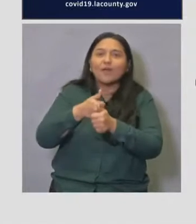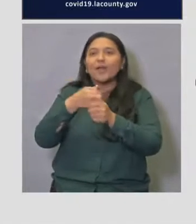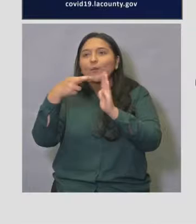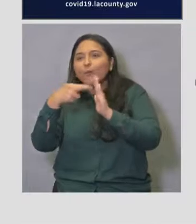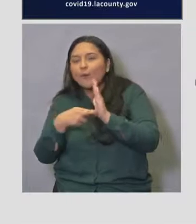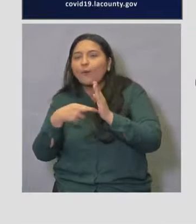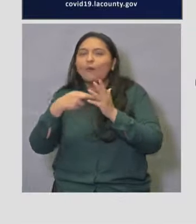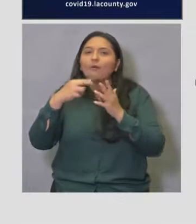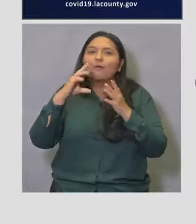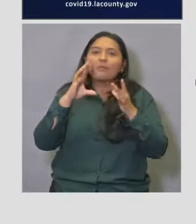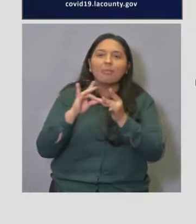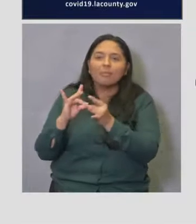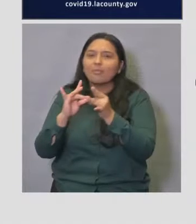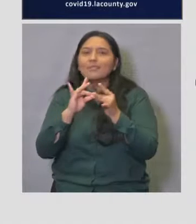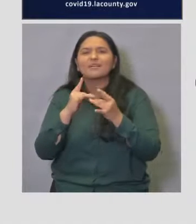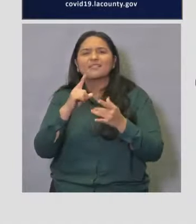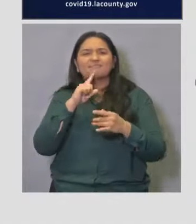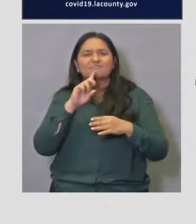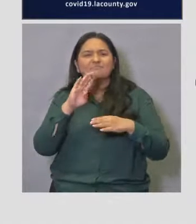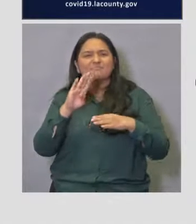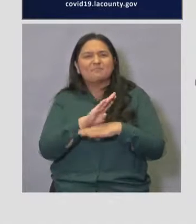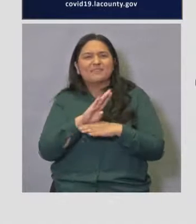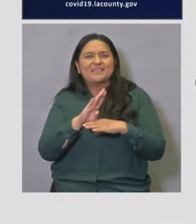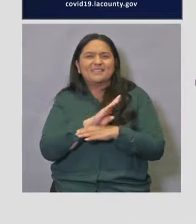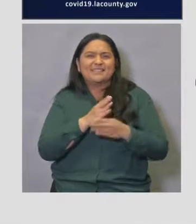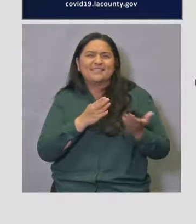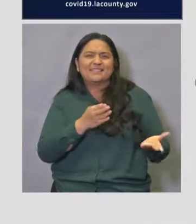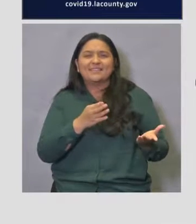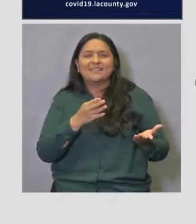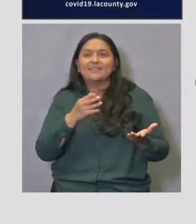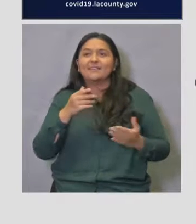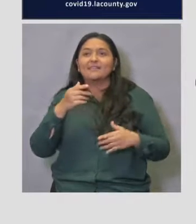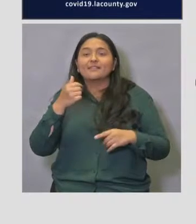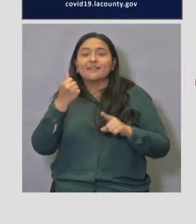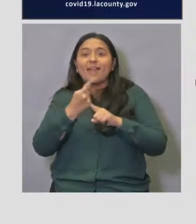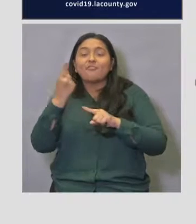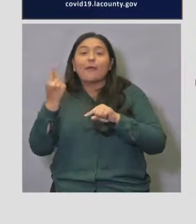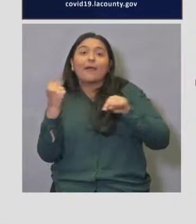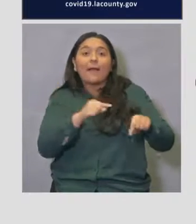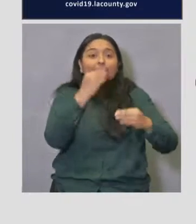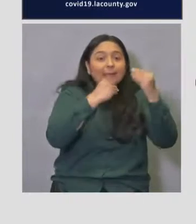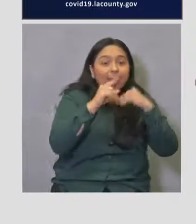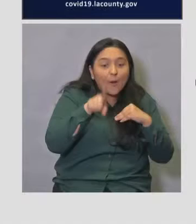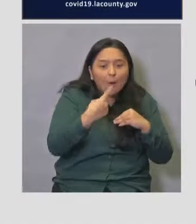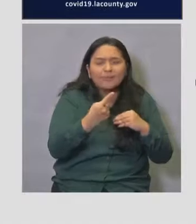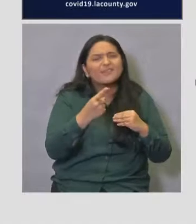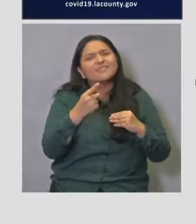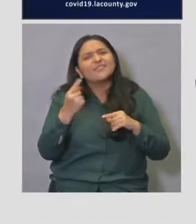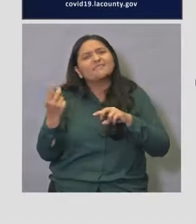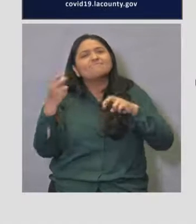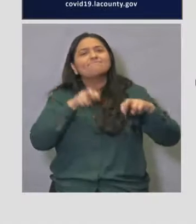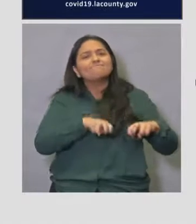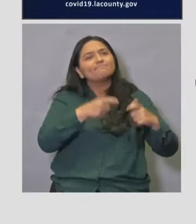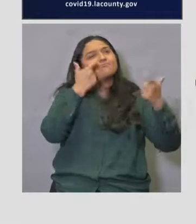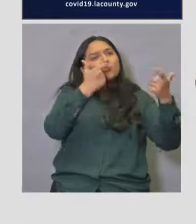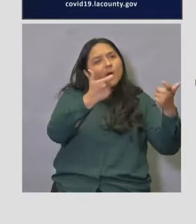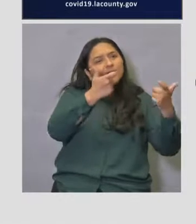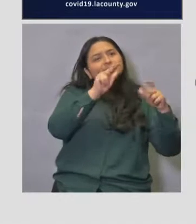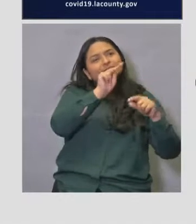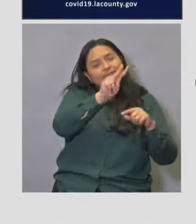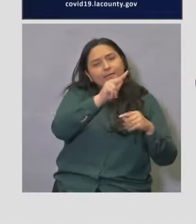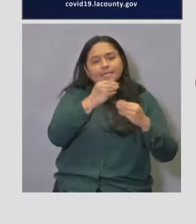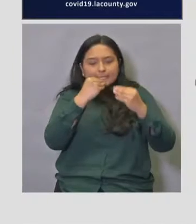rules, because as businesses put it, not everybody comes in for their wings all the time. They come in to watch the game and have the wings.